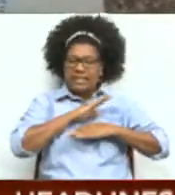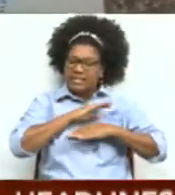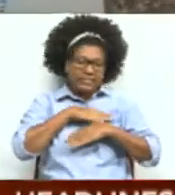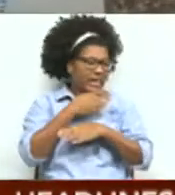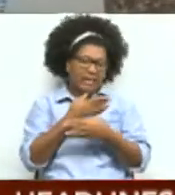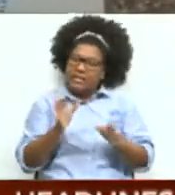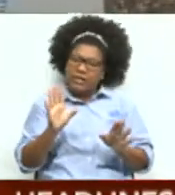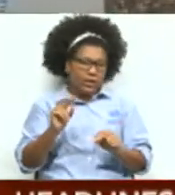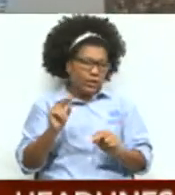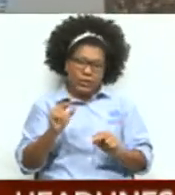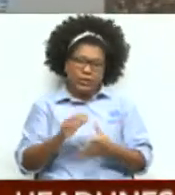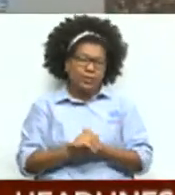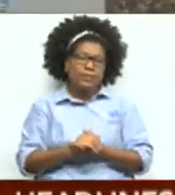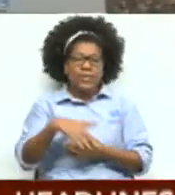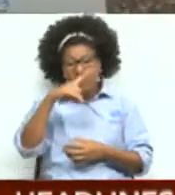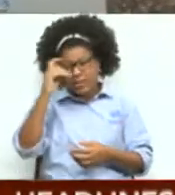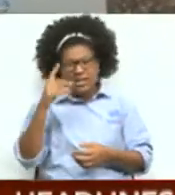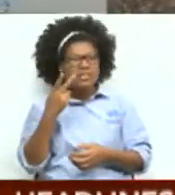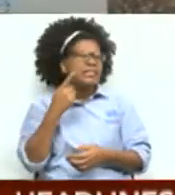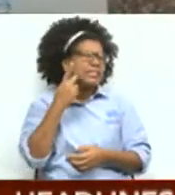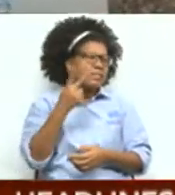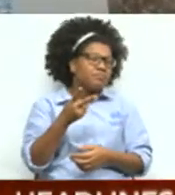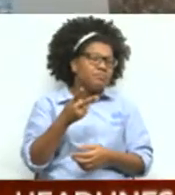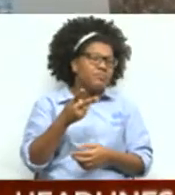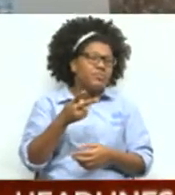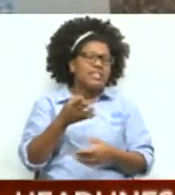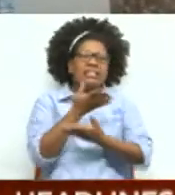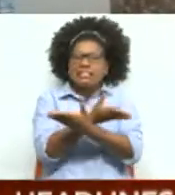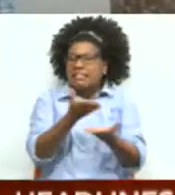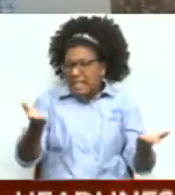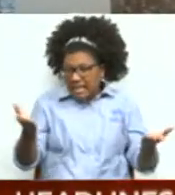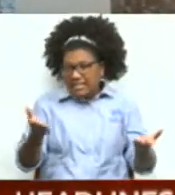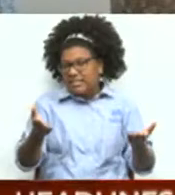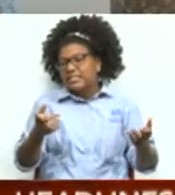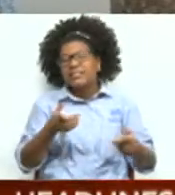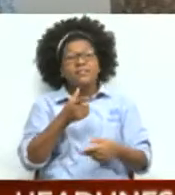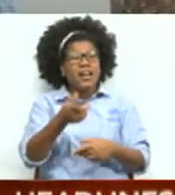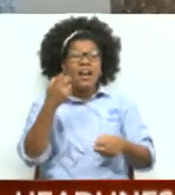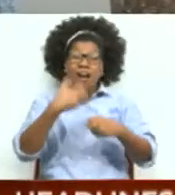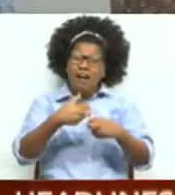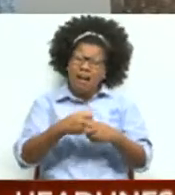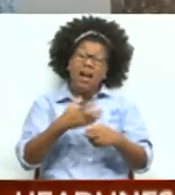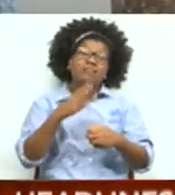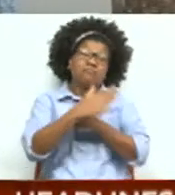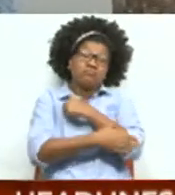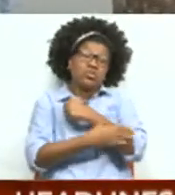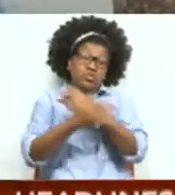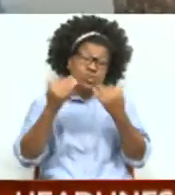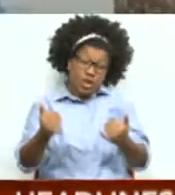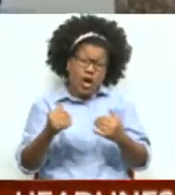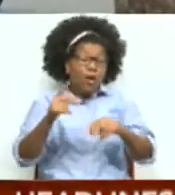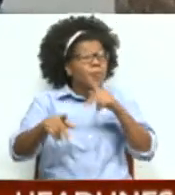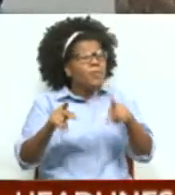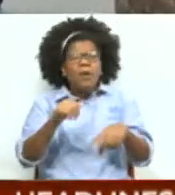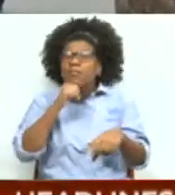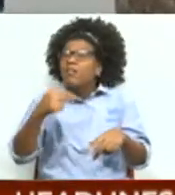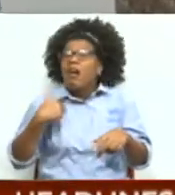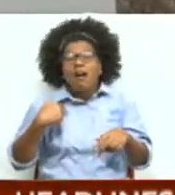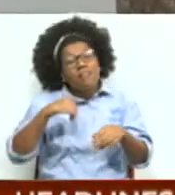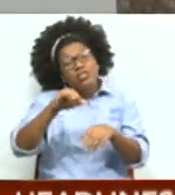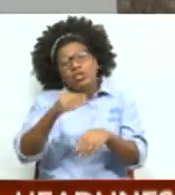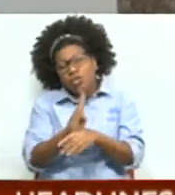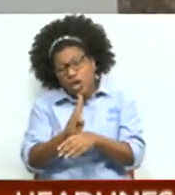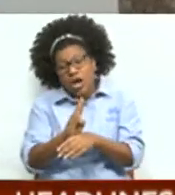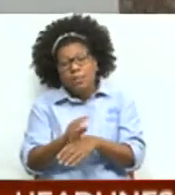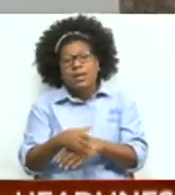Because you see, things very stiff in the country right now, you know? People not having jobs since after the